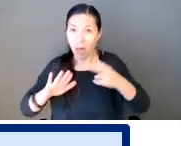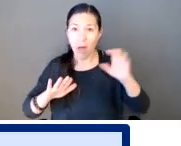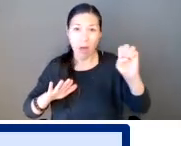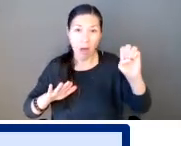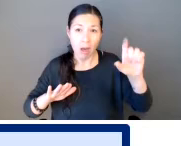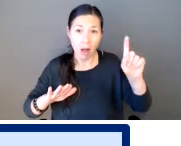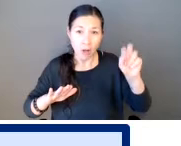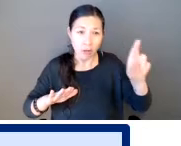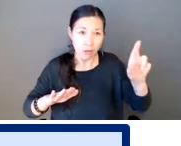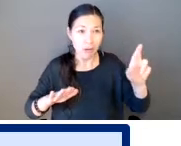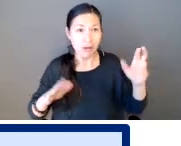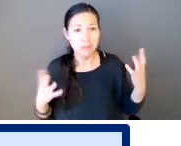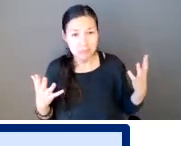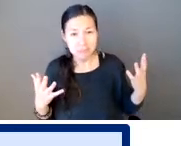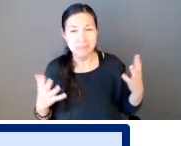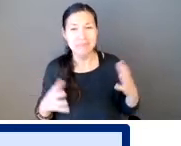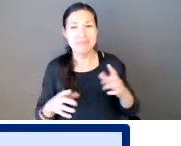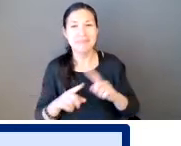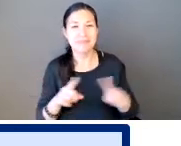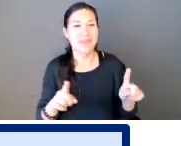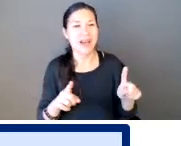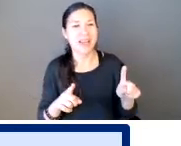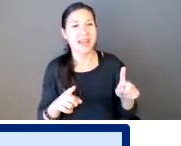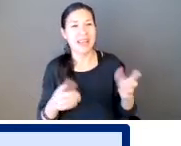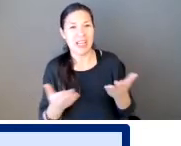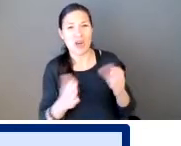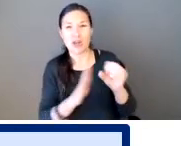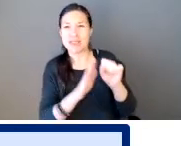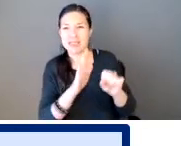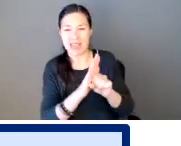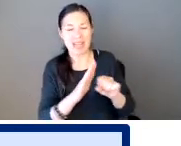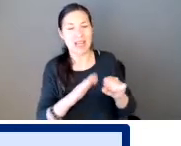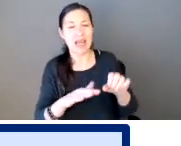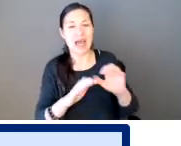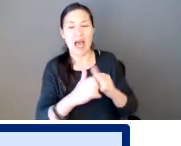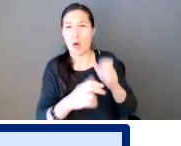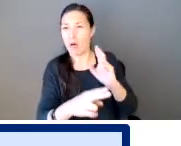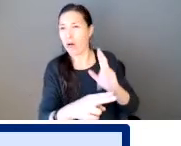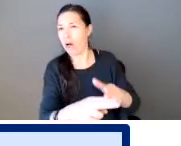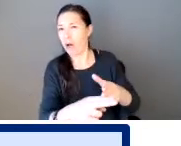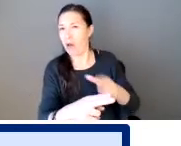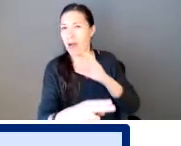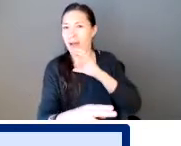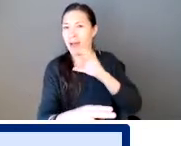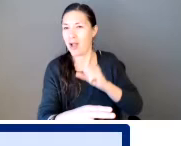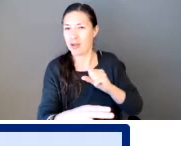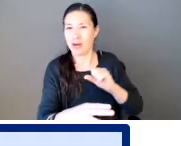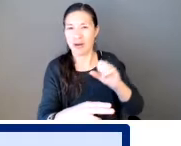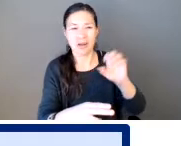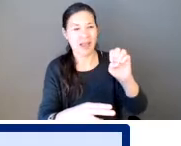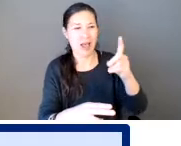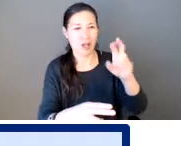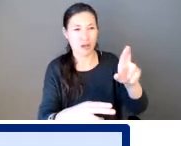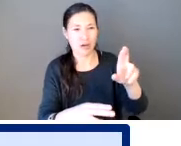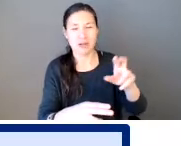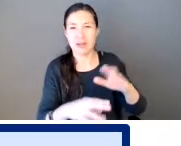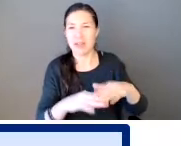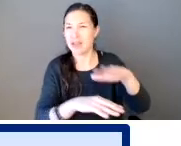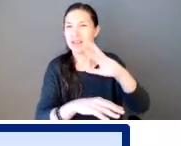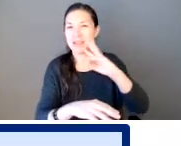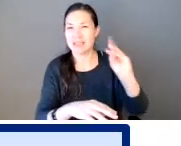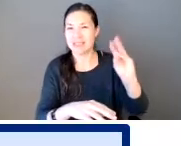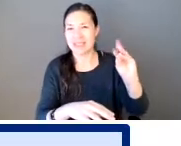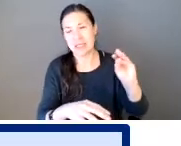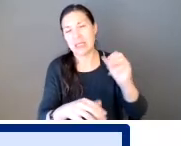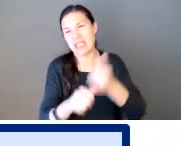as 60 and over. Each state's a little different in how they define their program and the age limit. Usually what we see, and again, I said